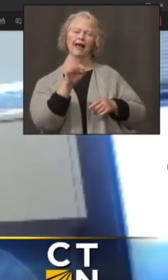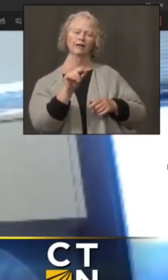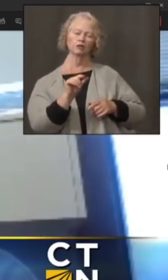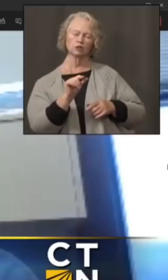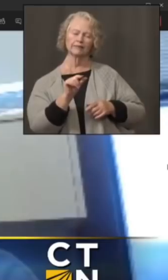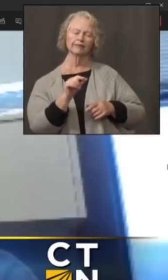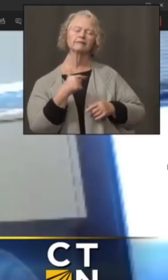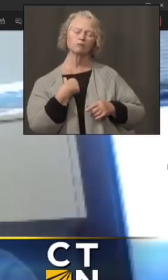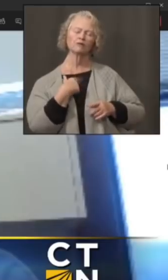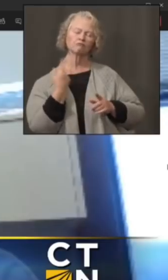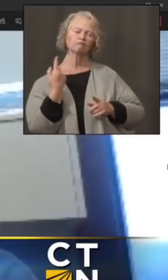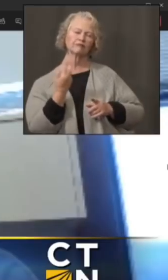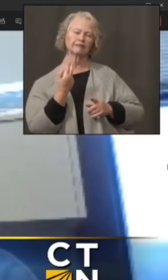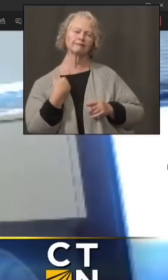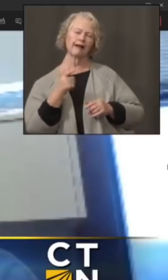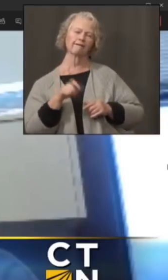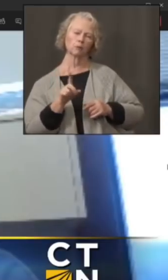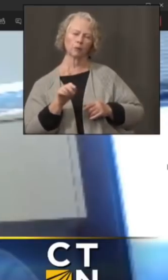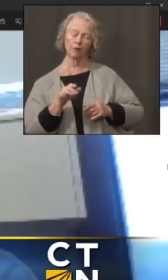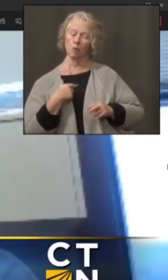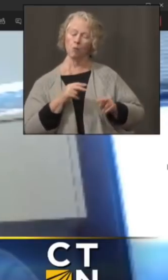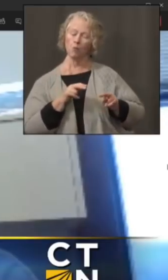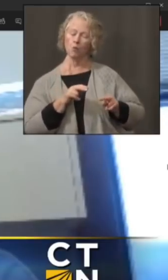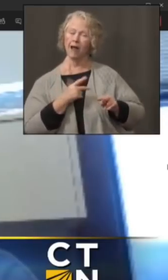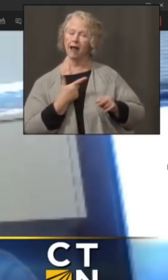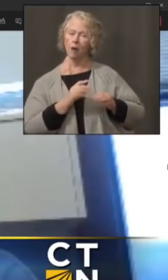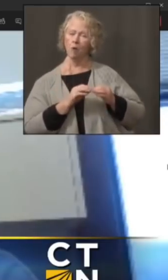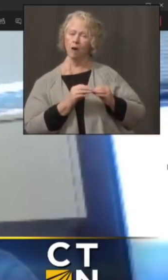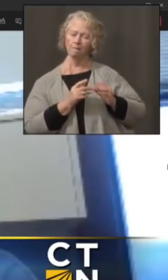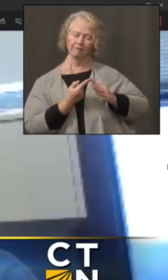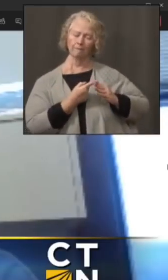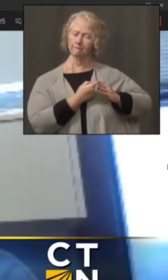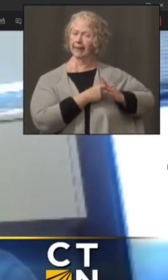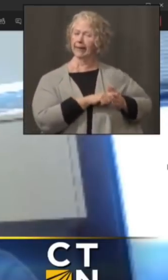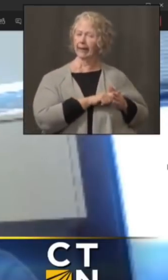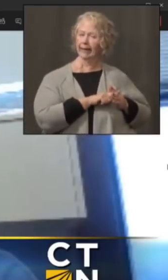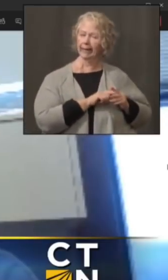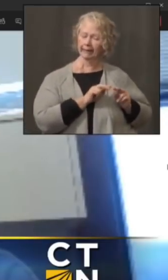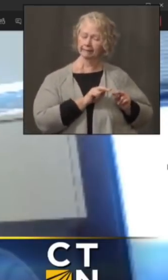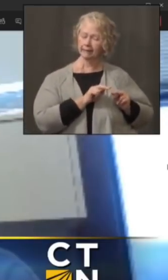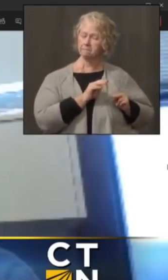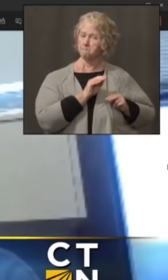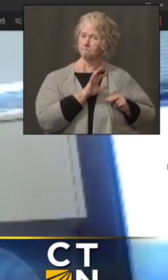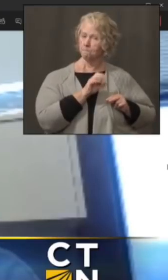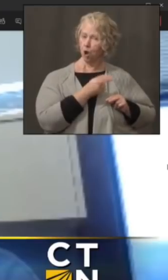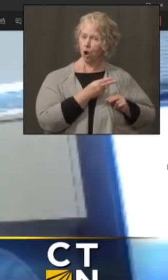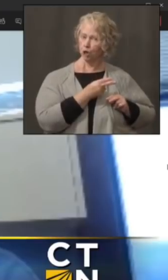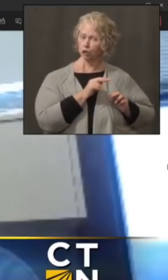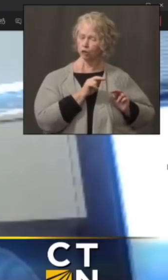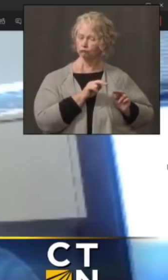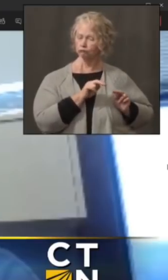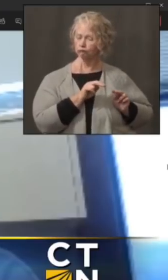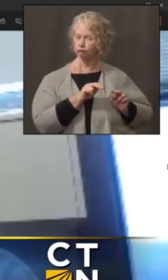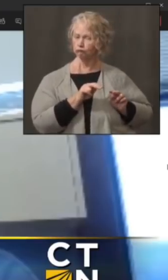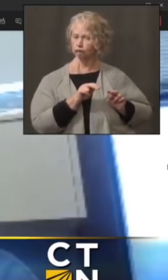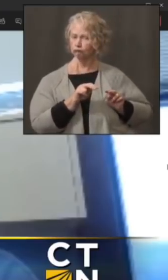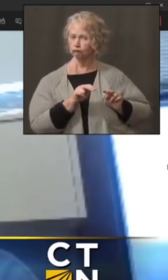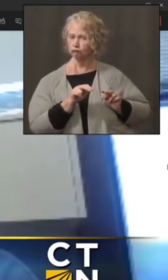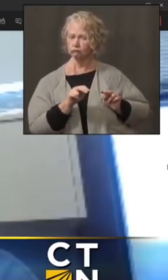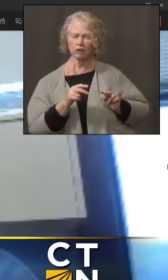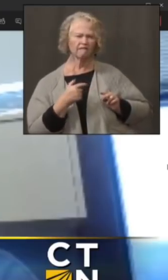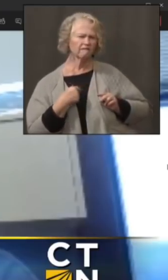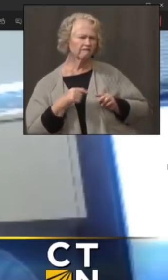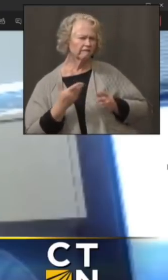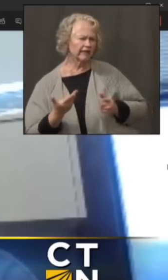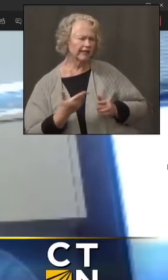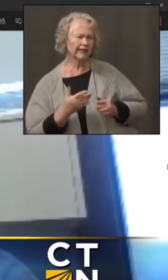take advantage of that. We've been tracking our numbers since day one when this began in March, and we've been very vigilant here